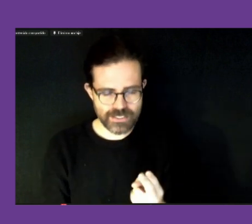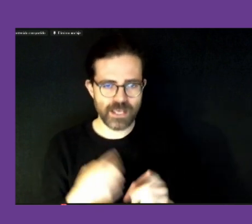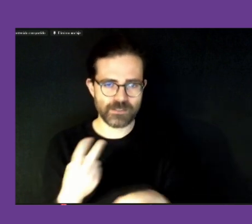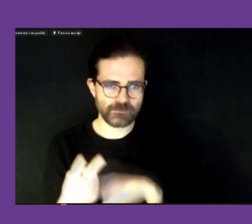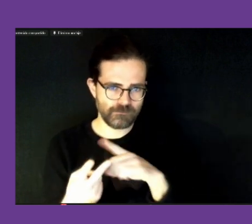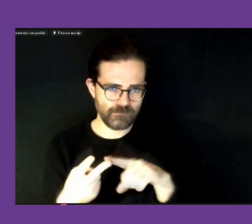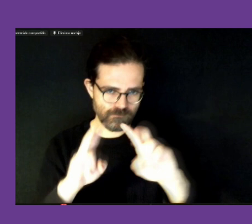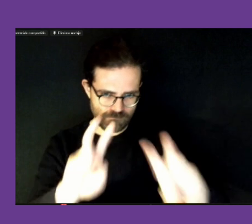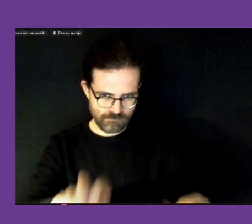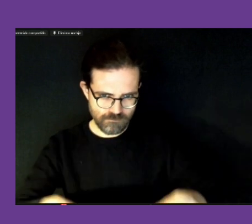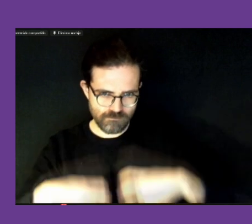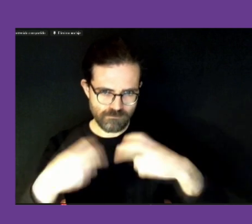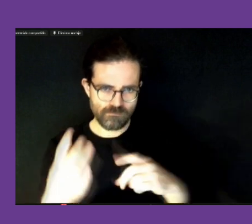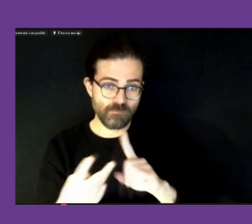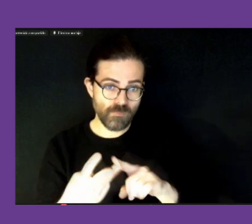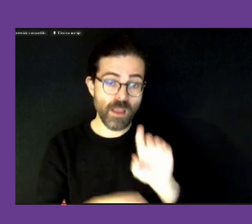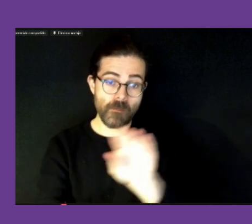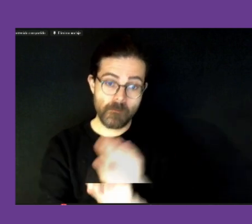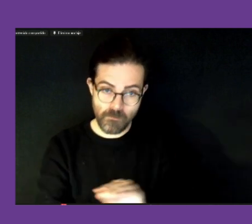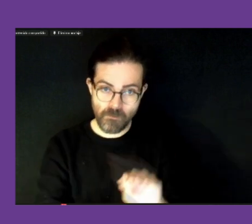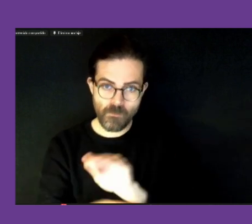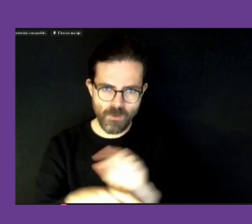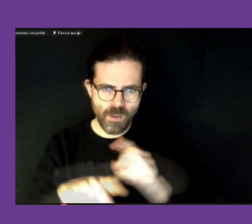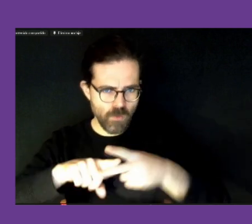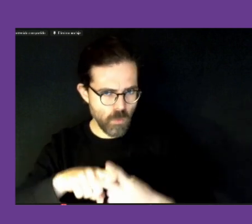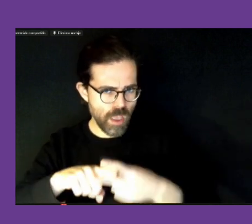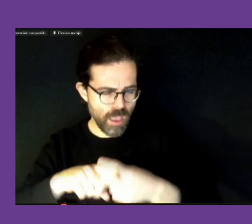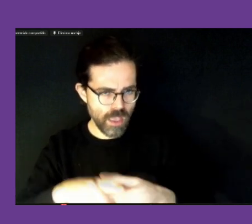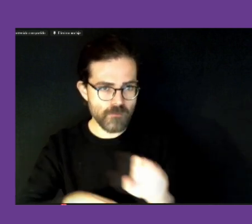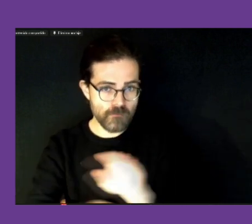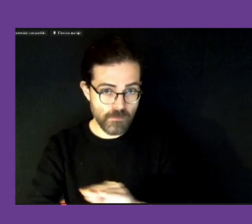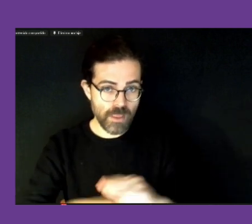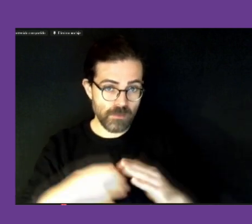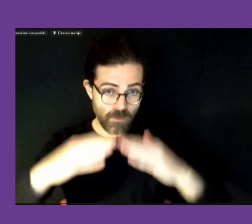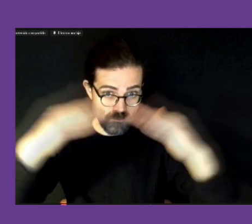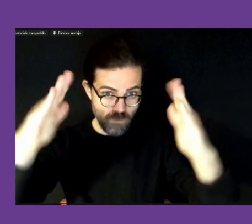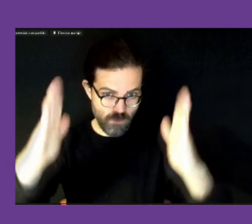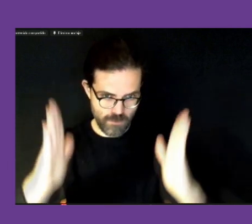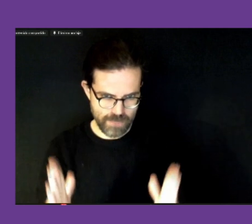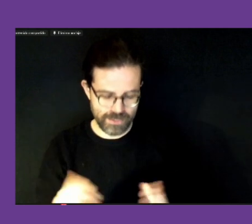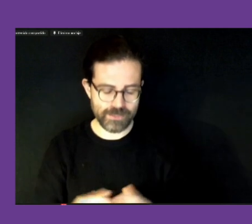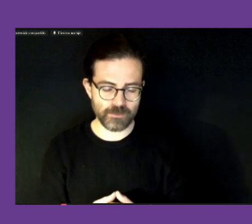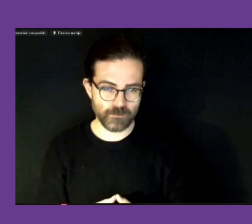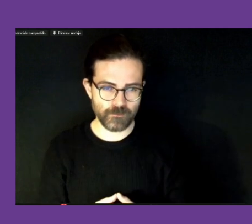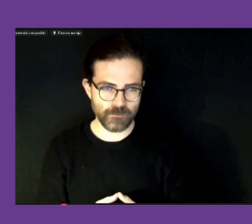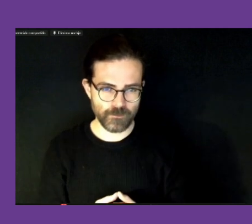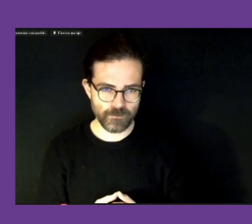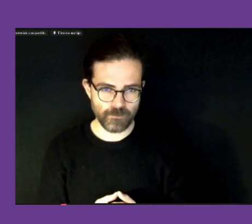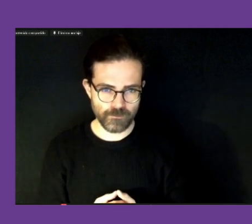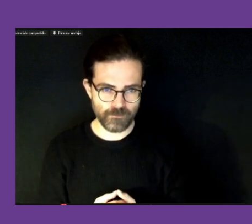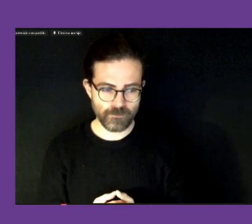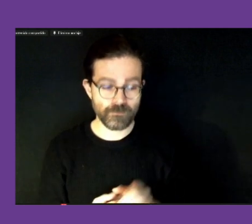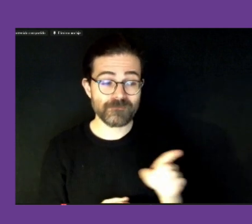and maintenance of buildings, of built environment, because it also covers the urban space. And it has a specific note that